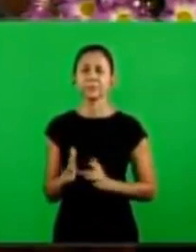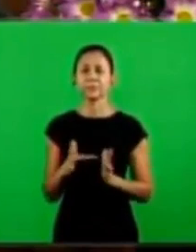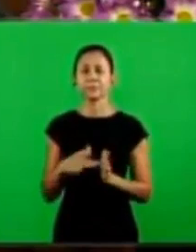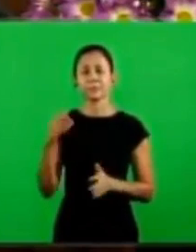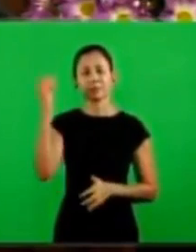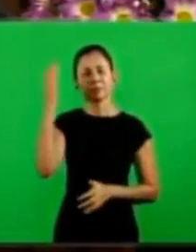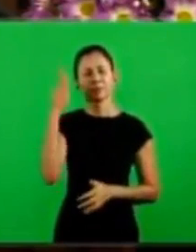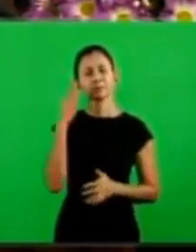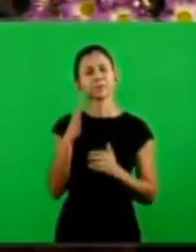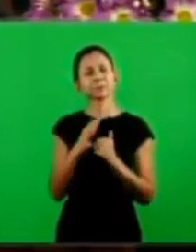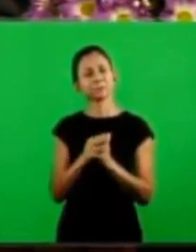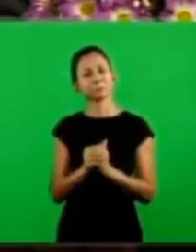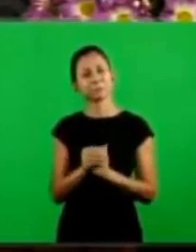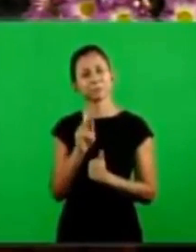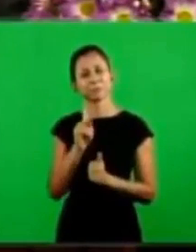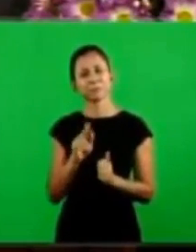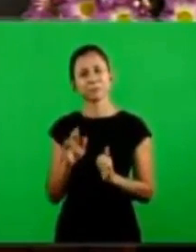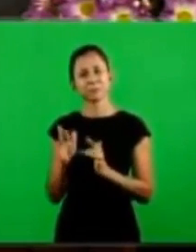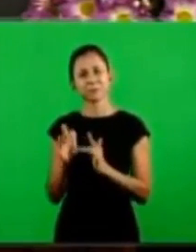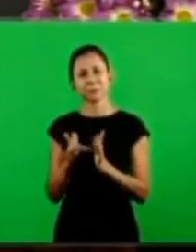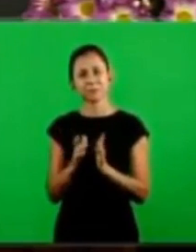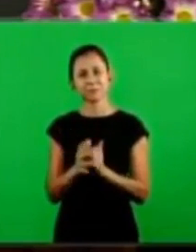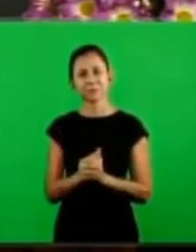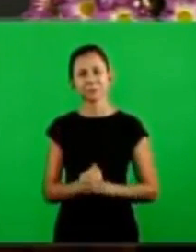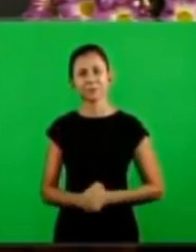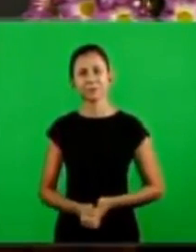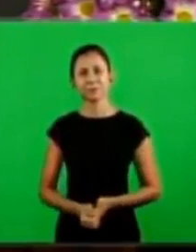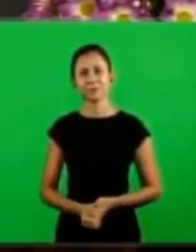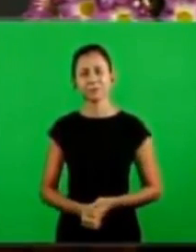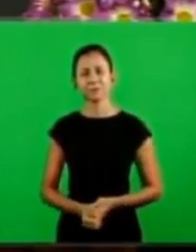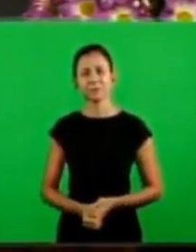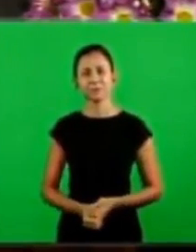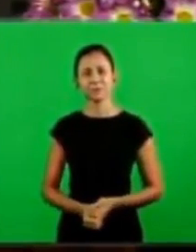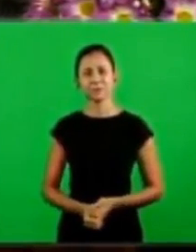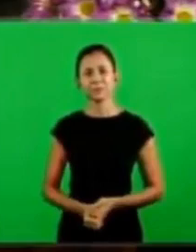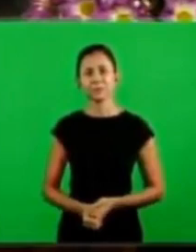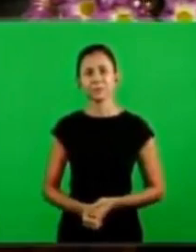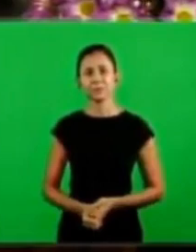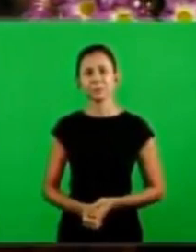and afraid. Amen? Peace of the Lord.